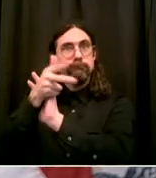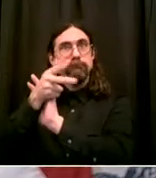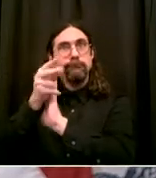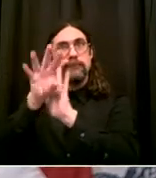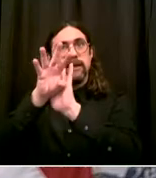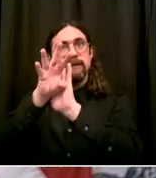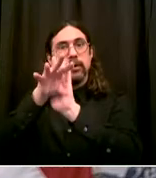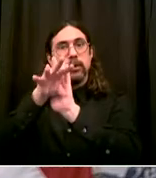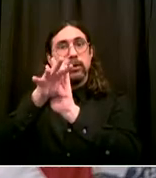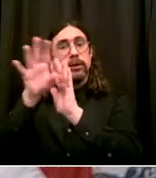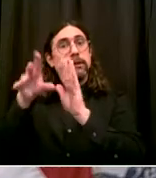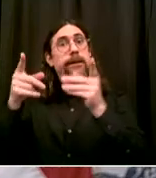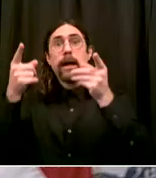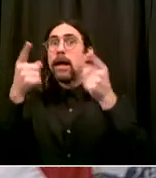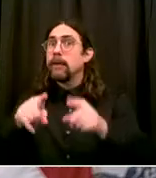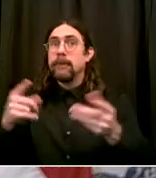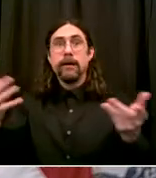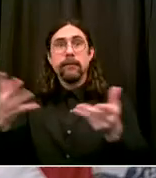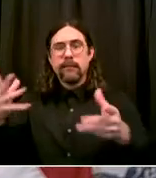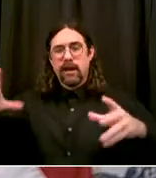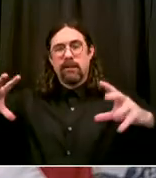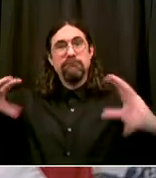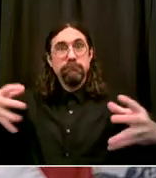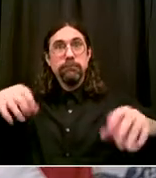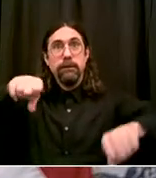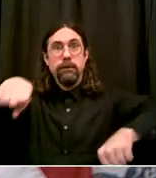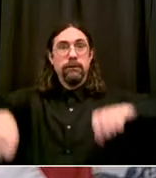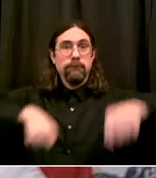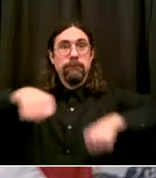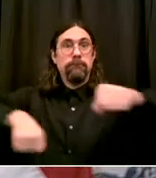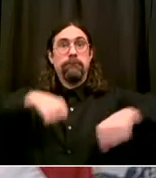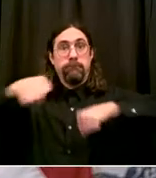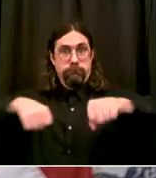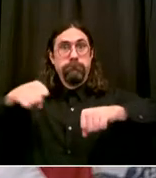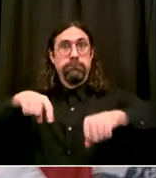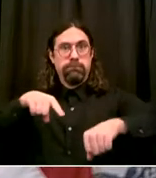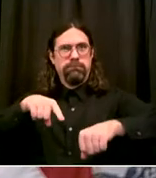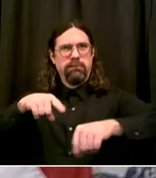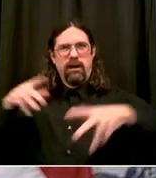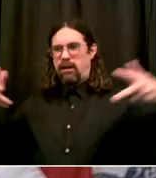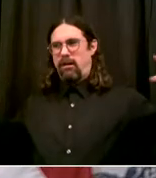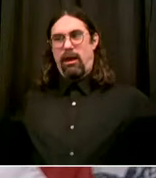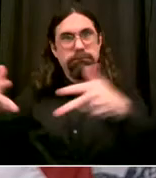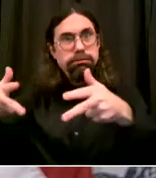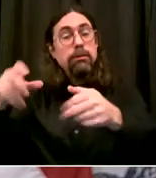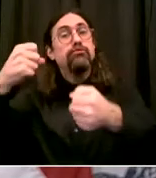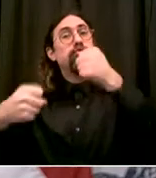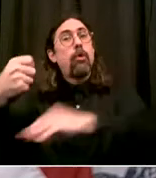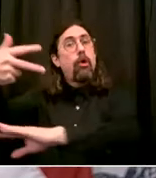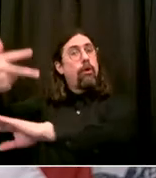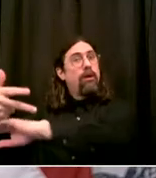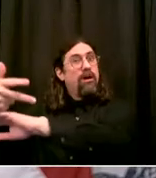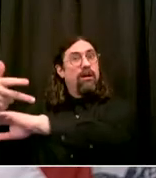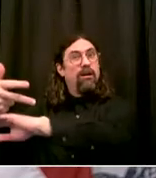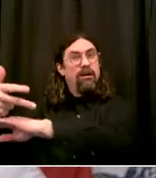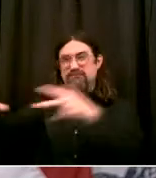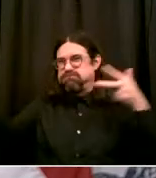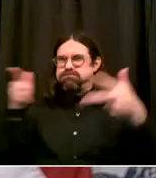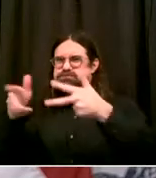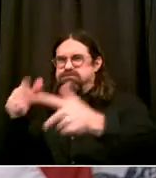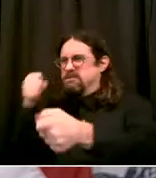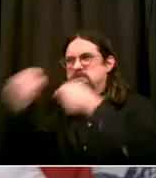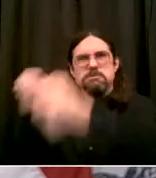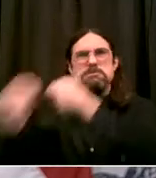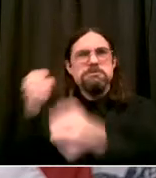answers from the city as to what allowed this to happen and what is the city going to do to make sure it doesn't happen again. Hazel, it's